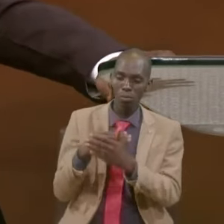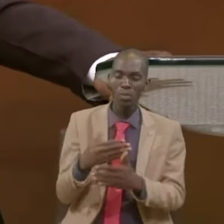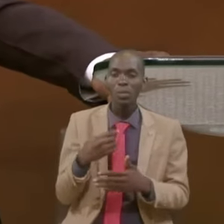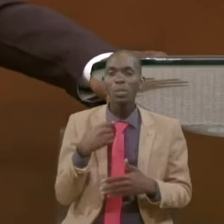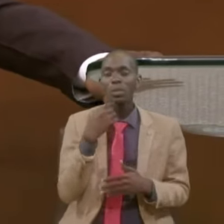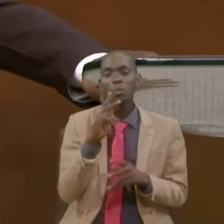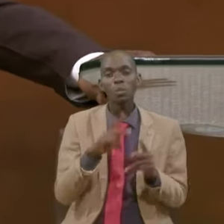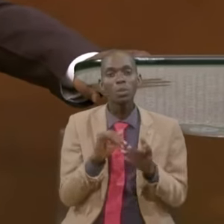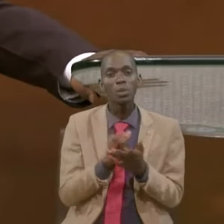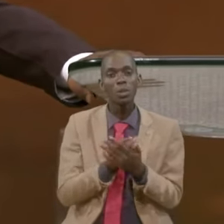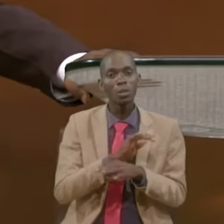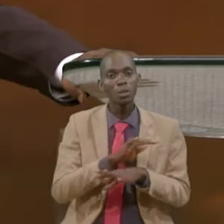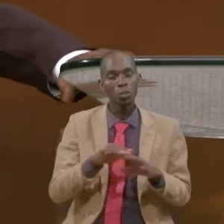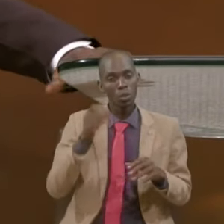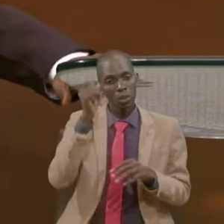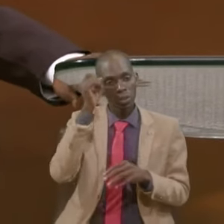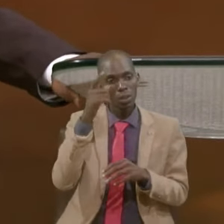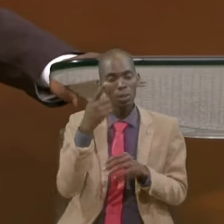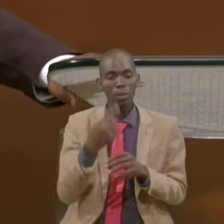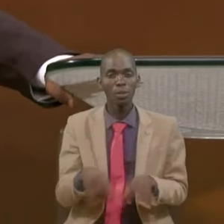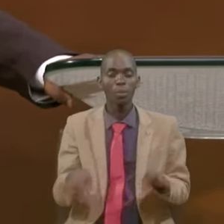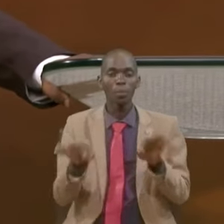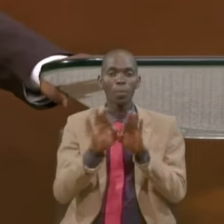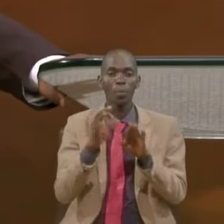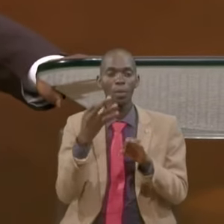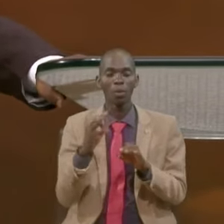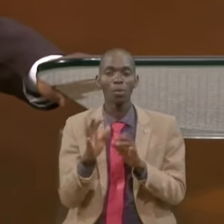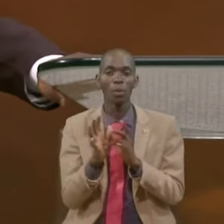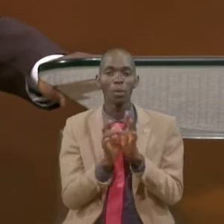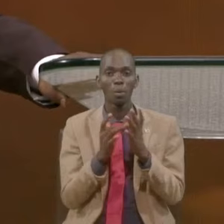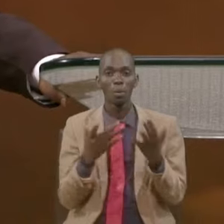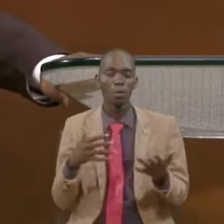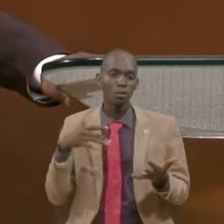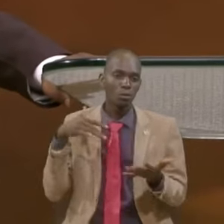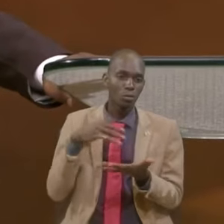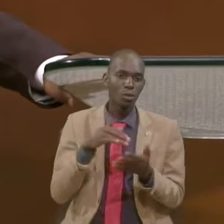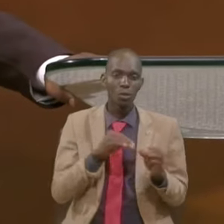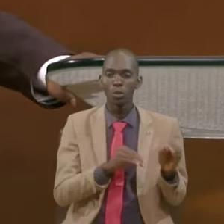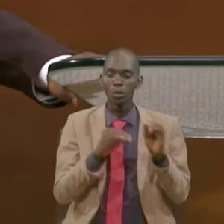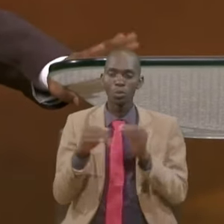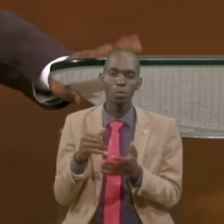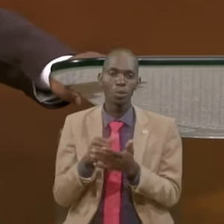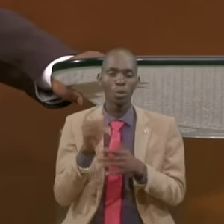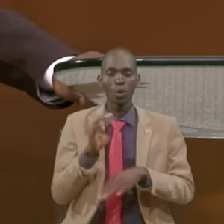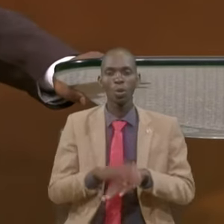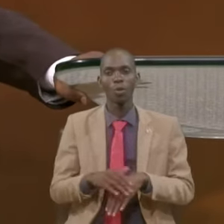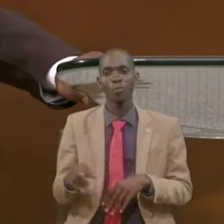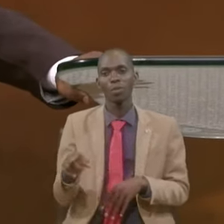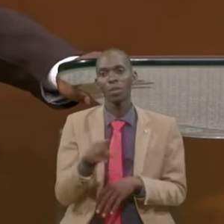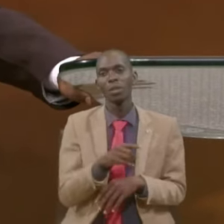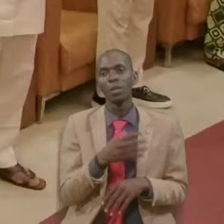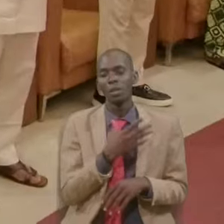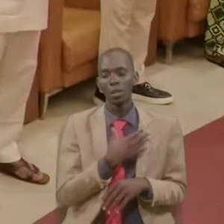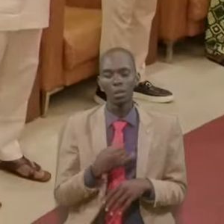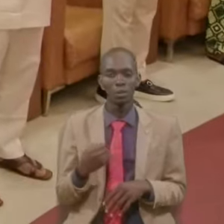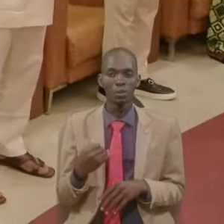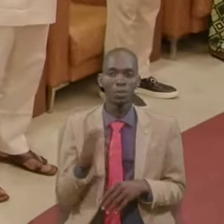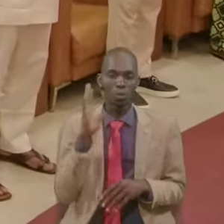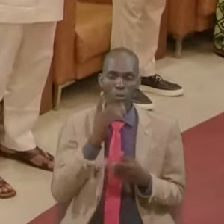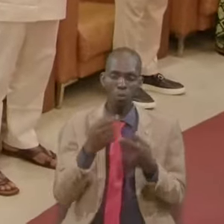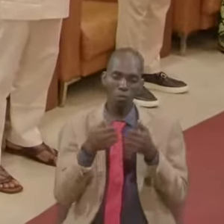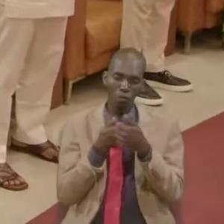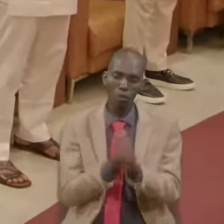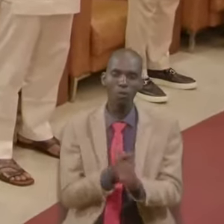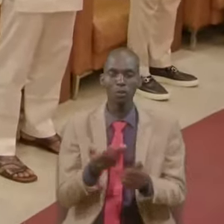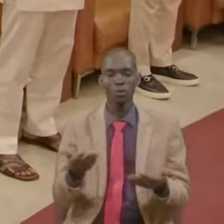understand the importance of the Bible study. Impress it on them. They'll come with you.